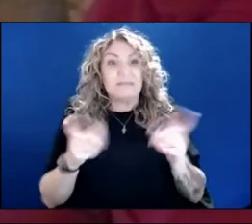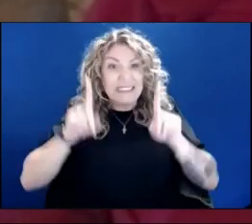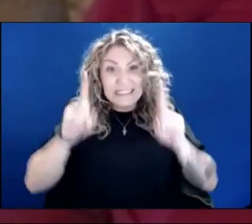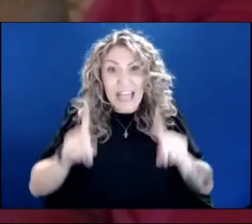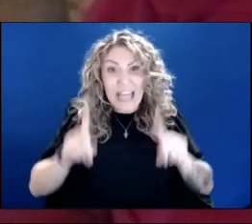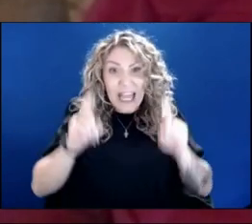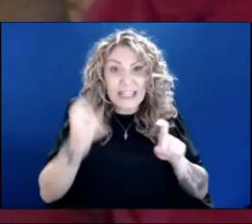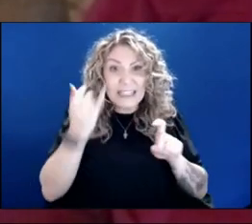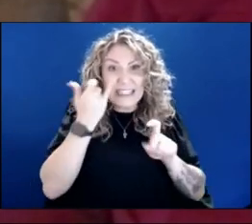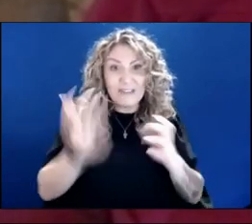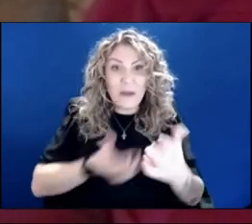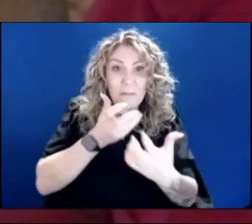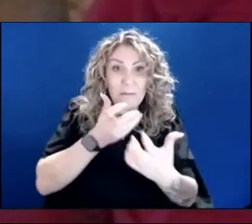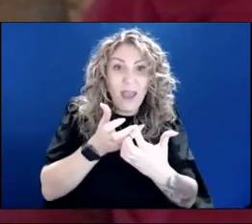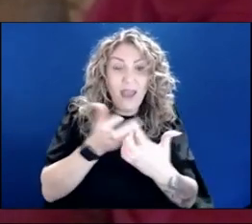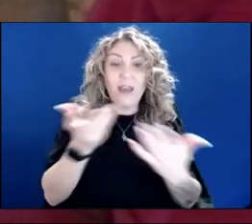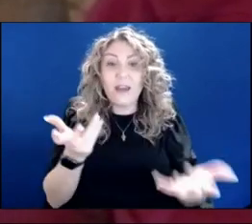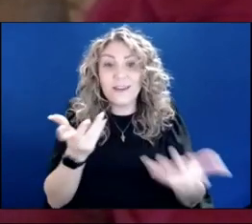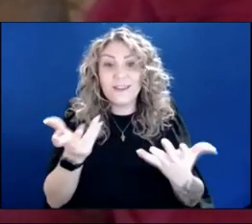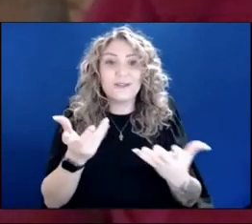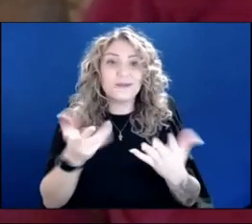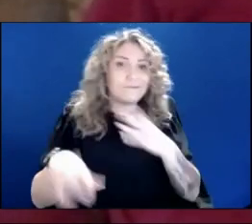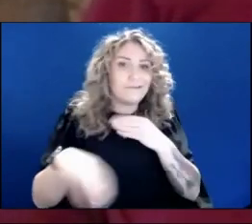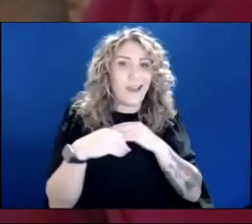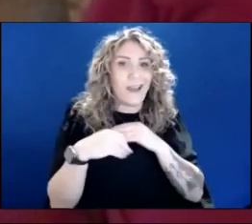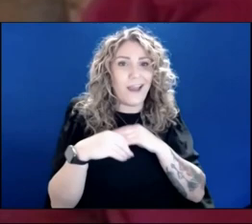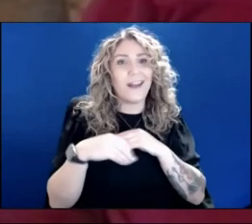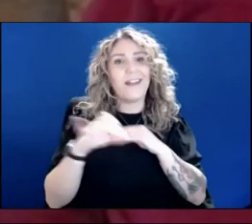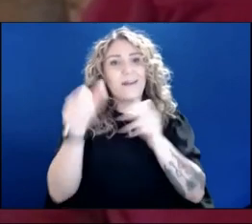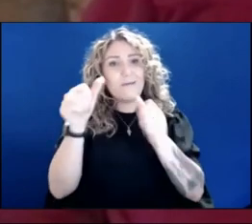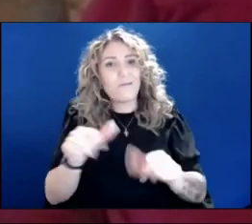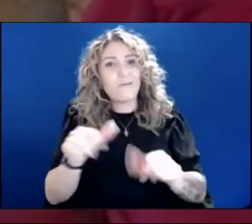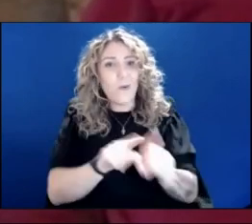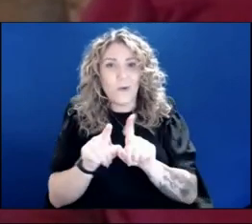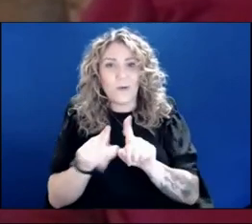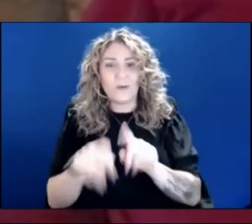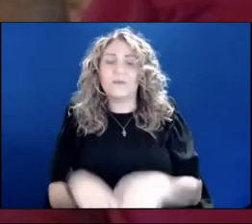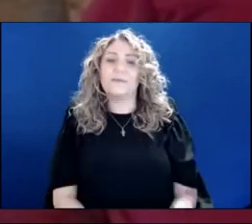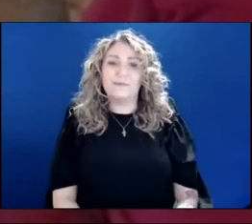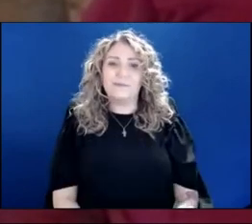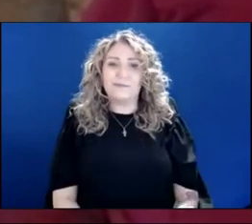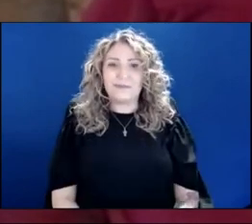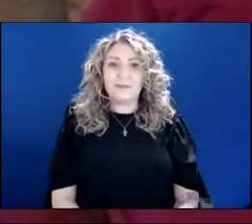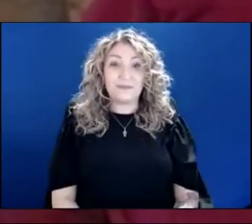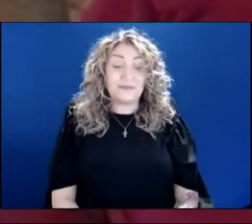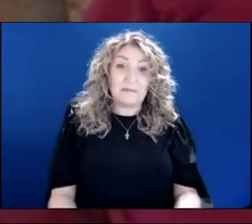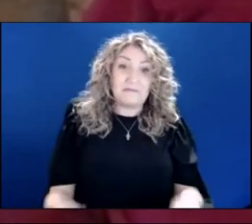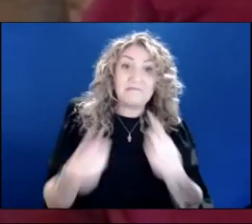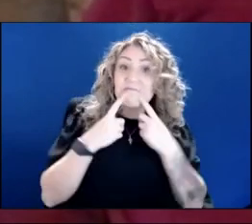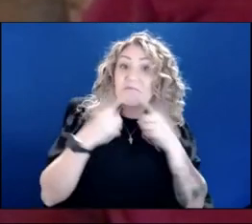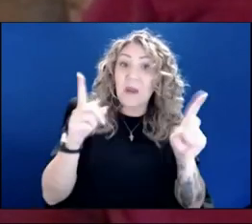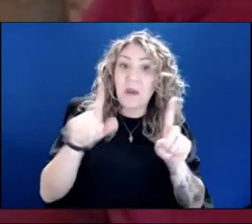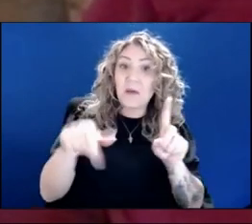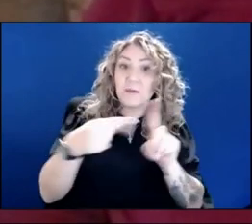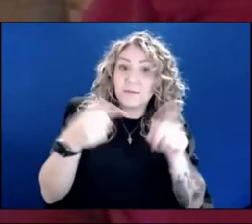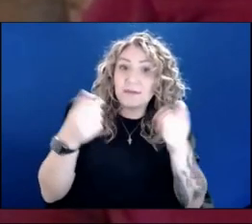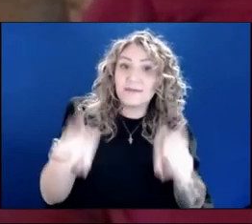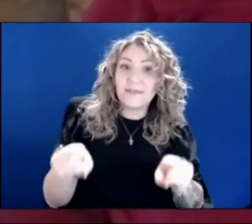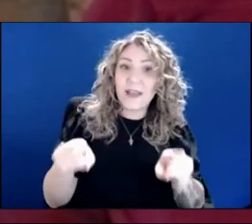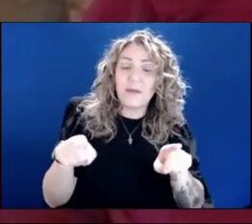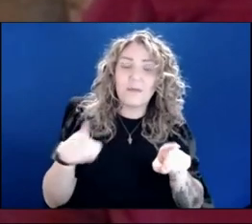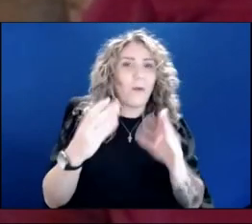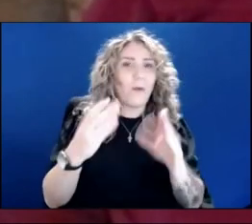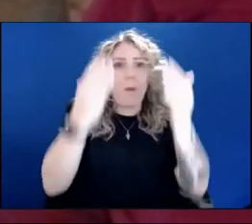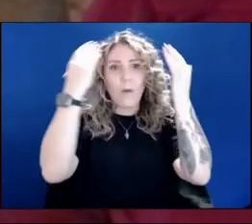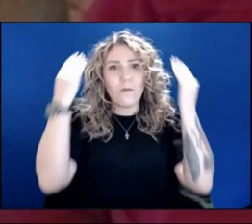a match, then we just added that on there as well. And, you know, lo and behold, once that happened, you know, that was overwhelmed by